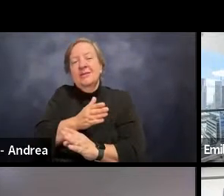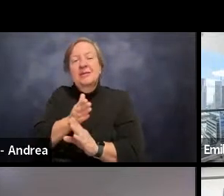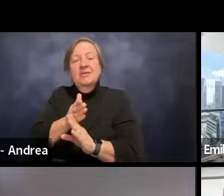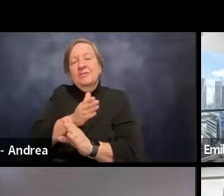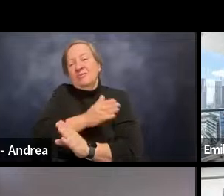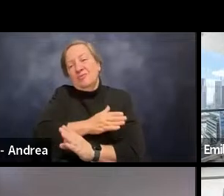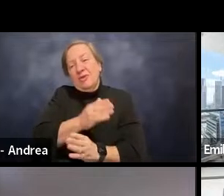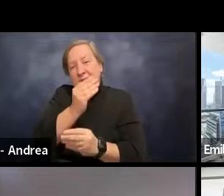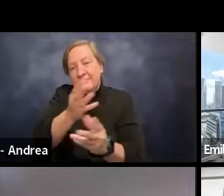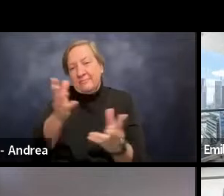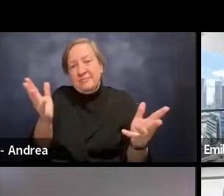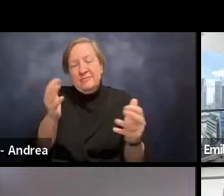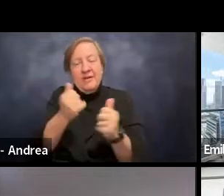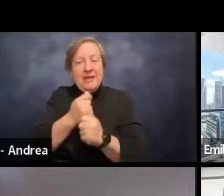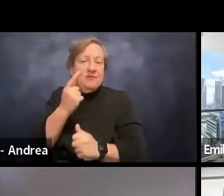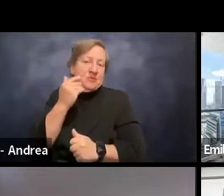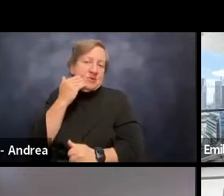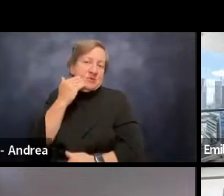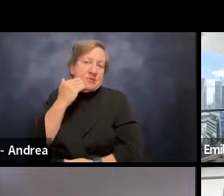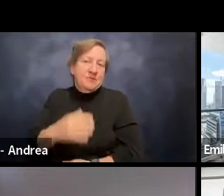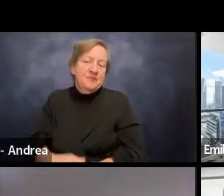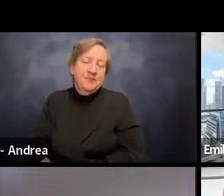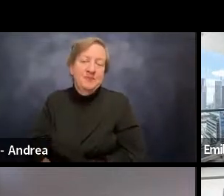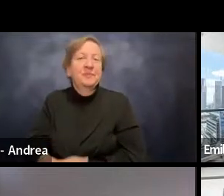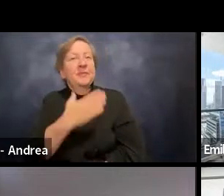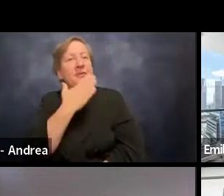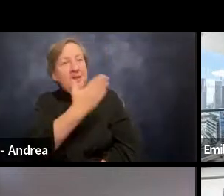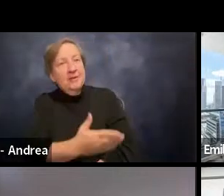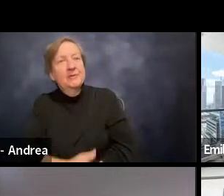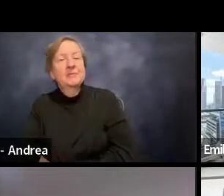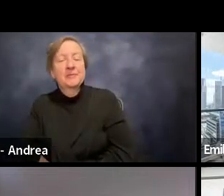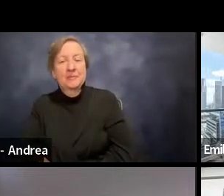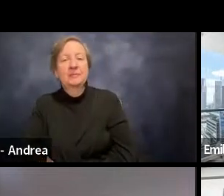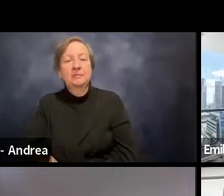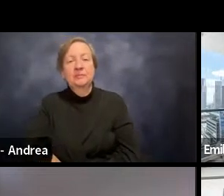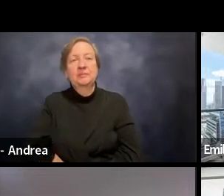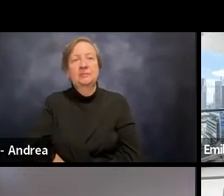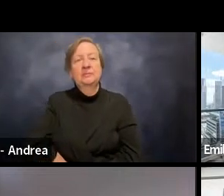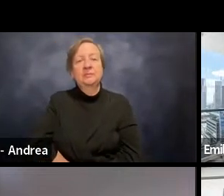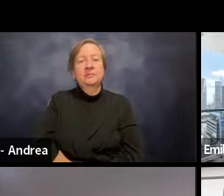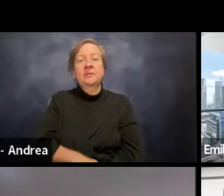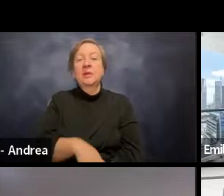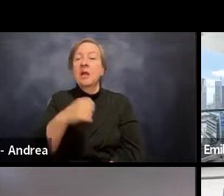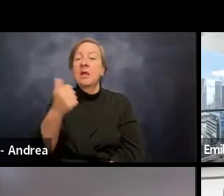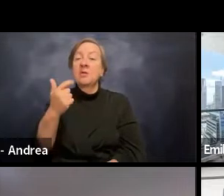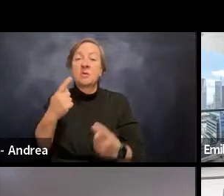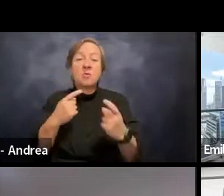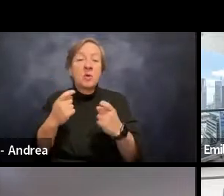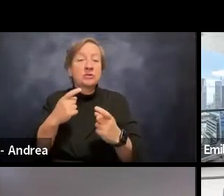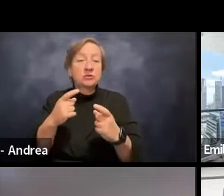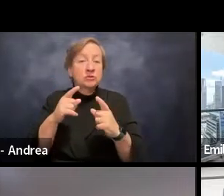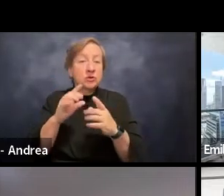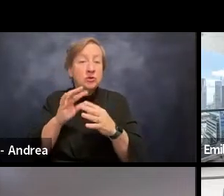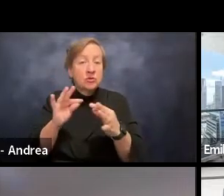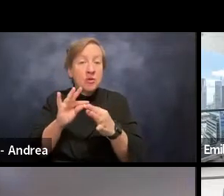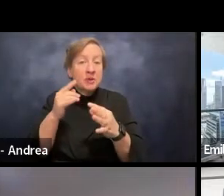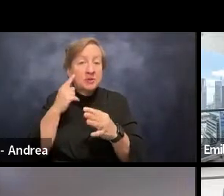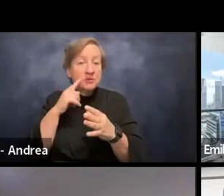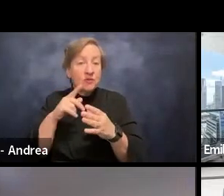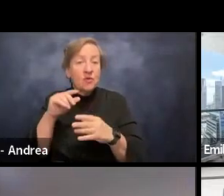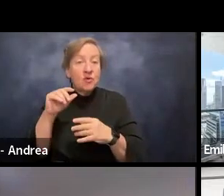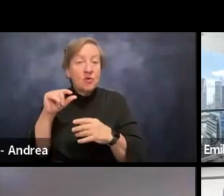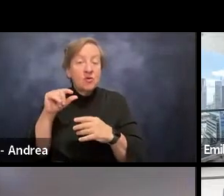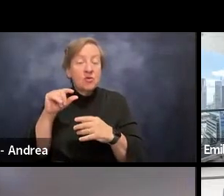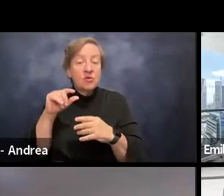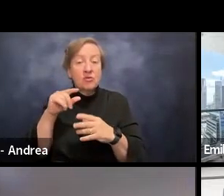pre-notice for everyone. Thank you. Other questions, comments for Program Administrator?